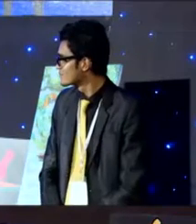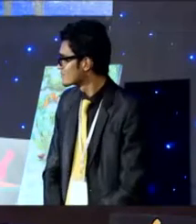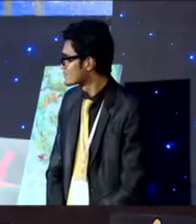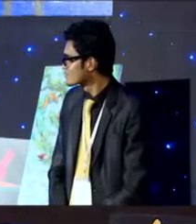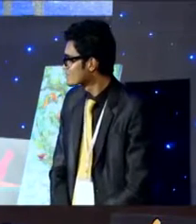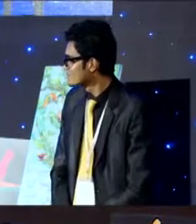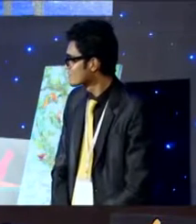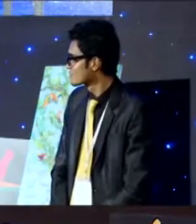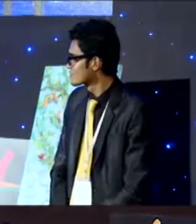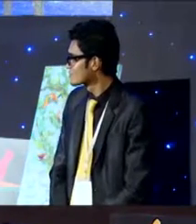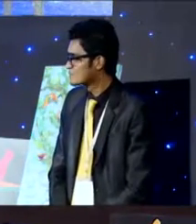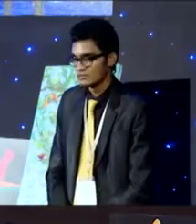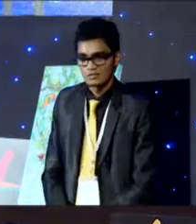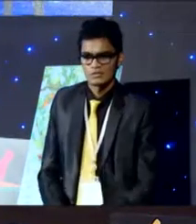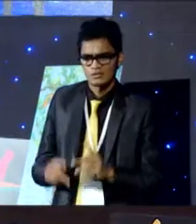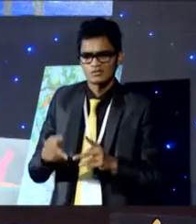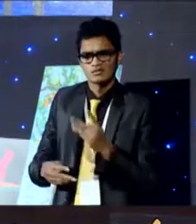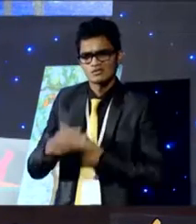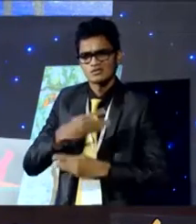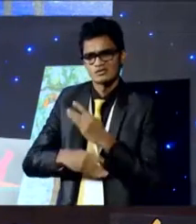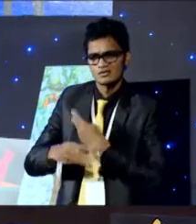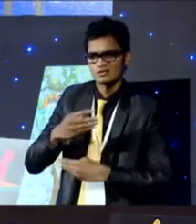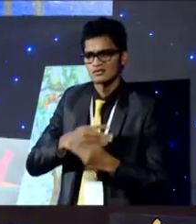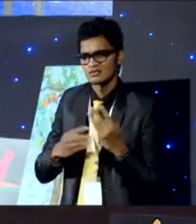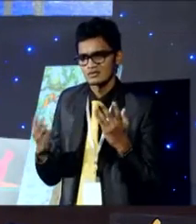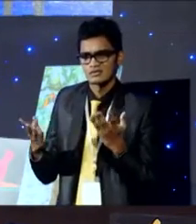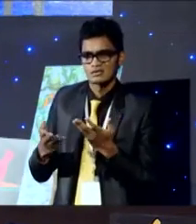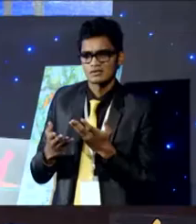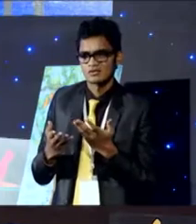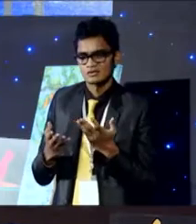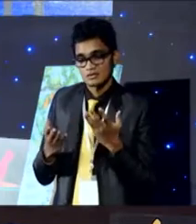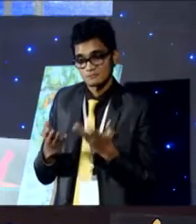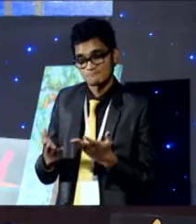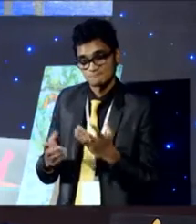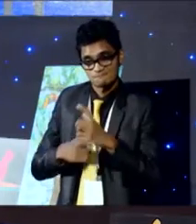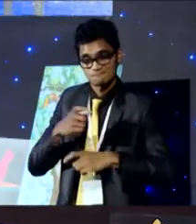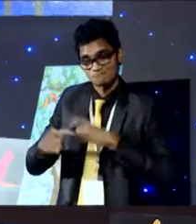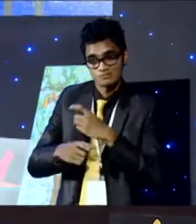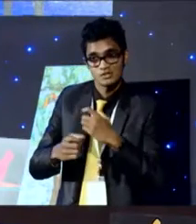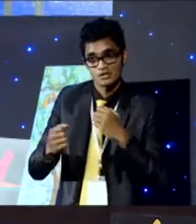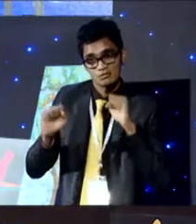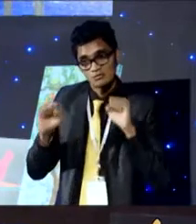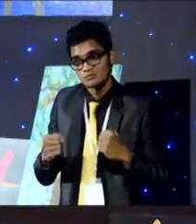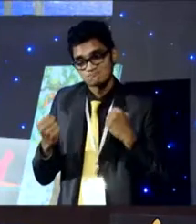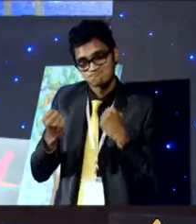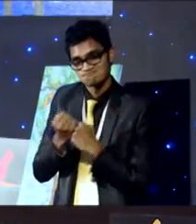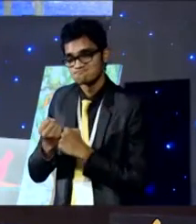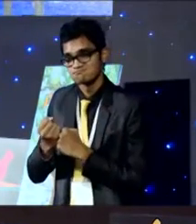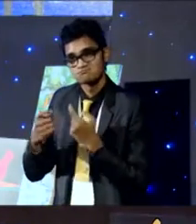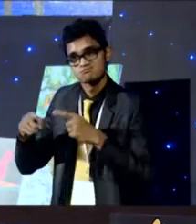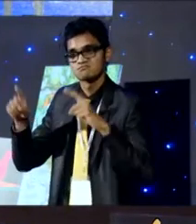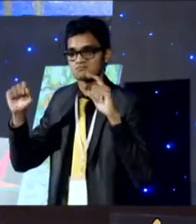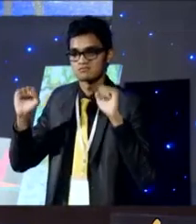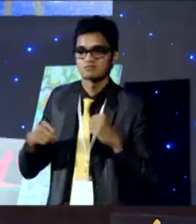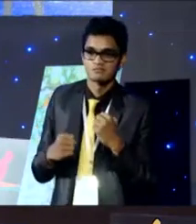that persons with disability actually add substantial value to the companies. They add substantial value not